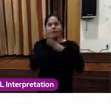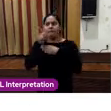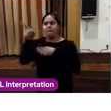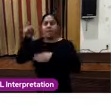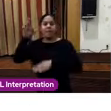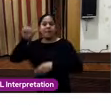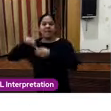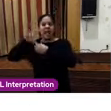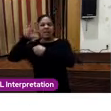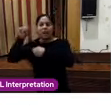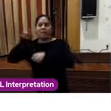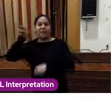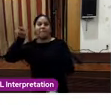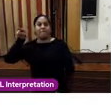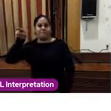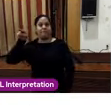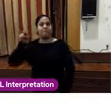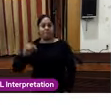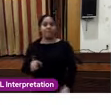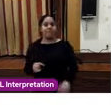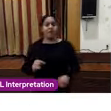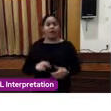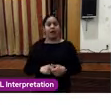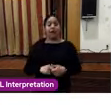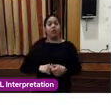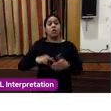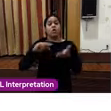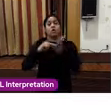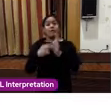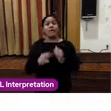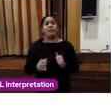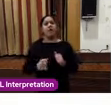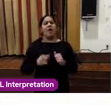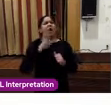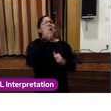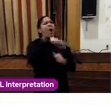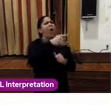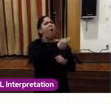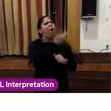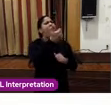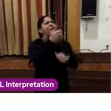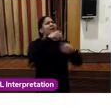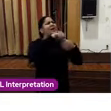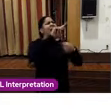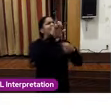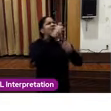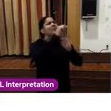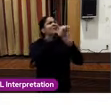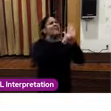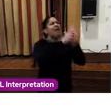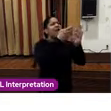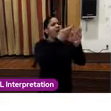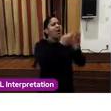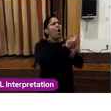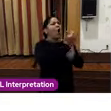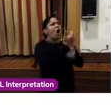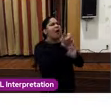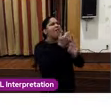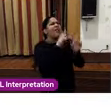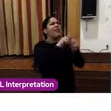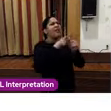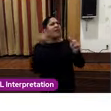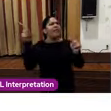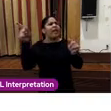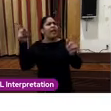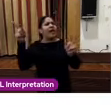tax, they're like, oh, well, they were paying 5 cents before. We can just make up, we'll raise it 5 cents on our end. So then they pocket the